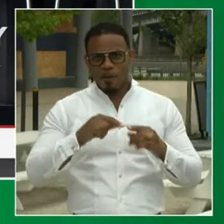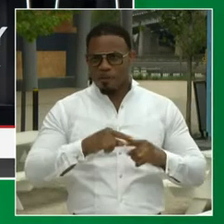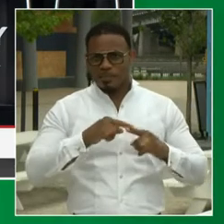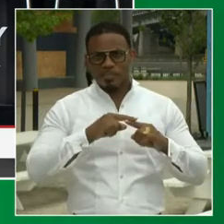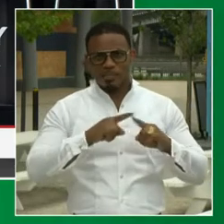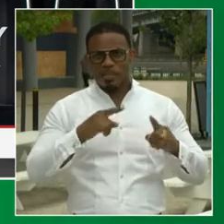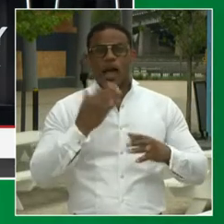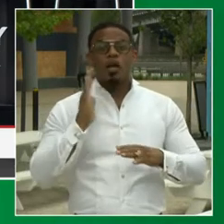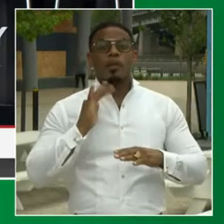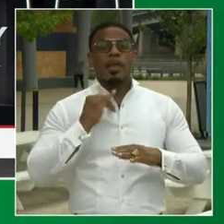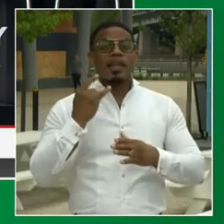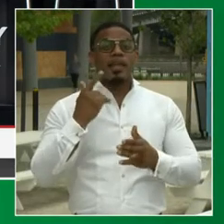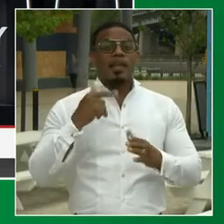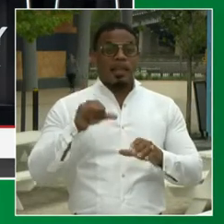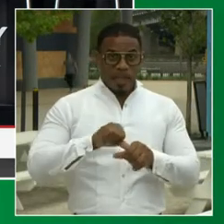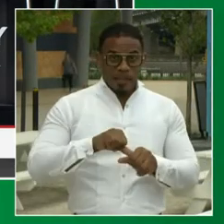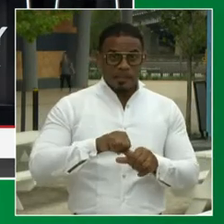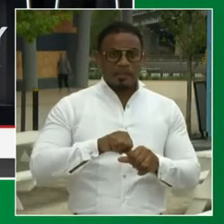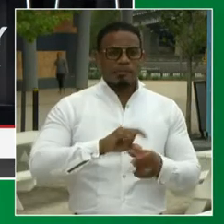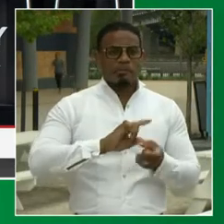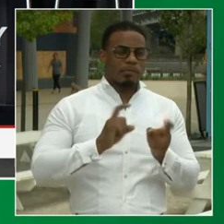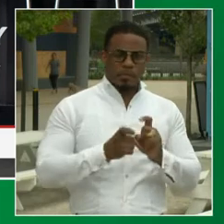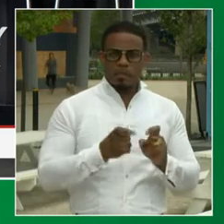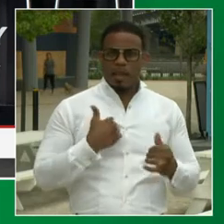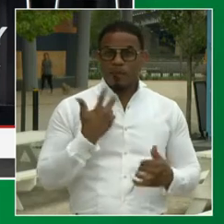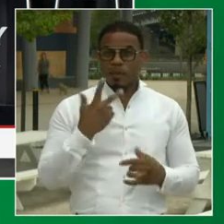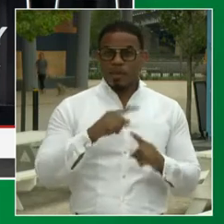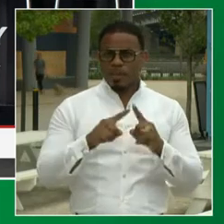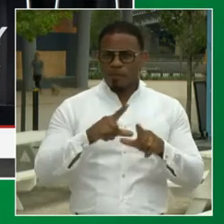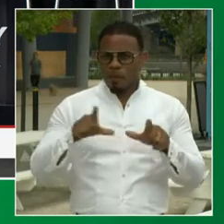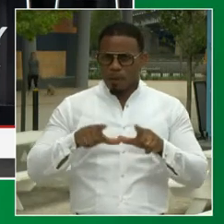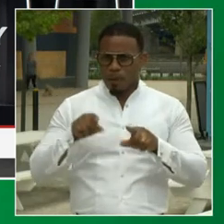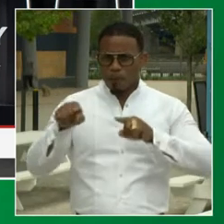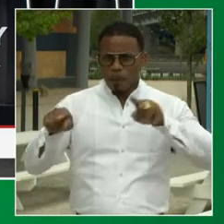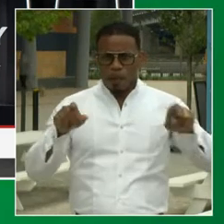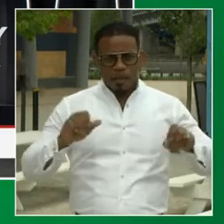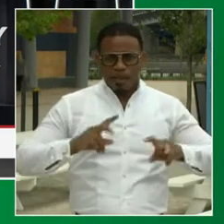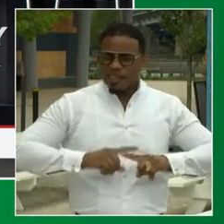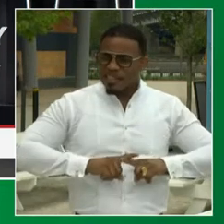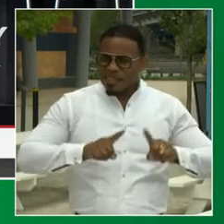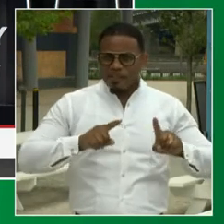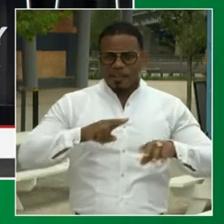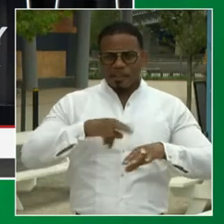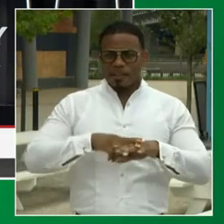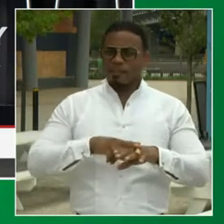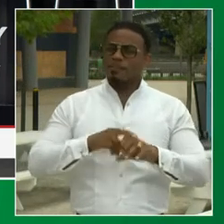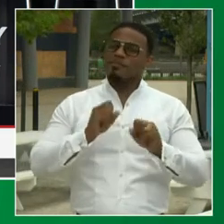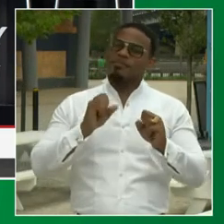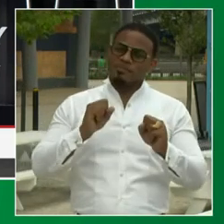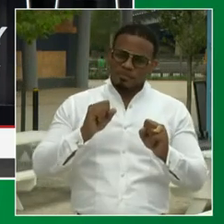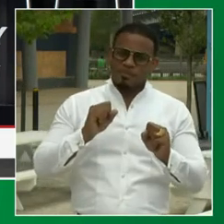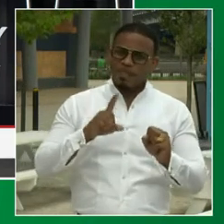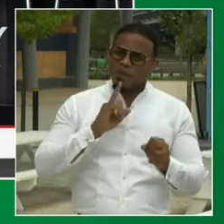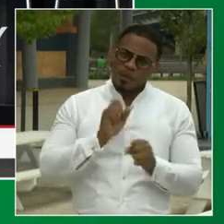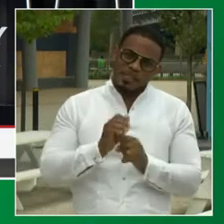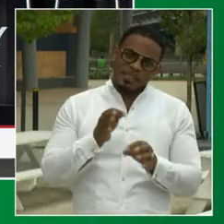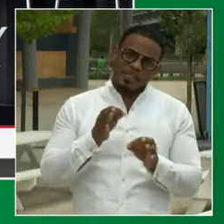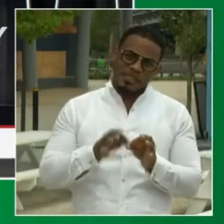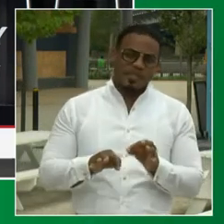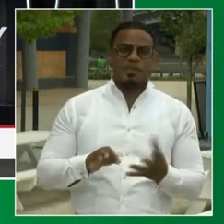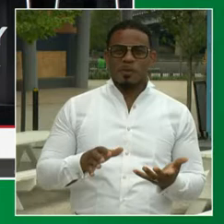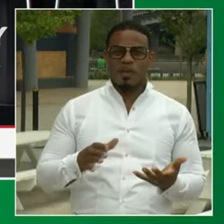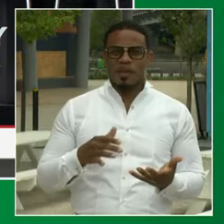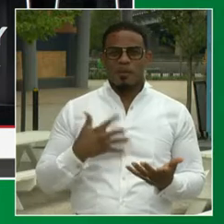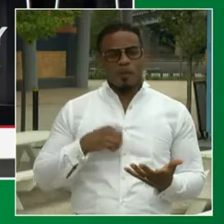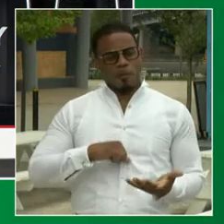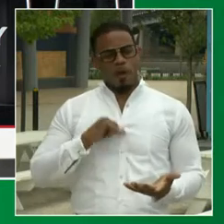that used to be a gas station. So to be able to just have 3 different locations that are different in nature, that's really something that we wanted